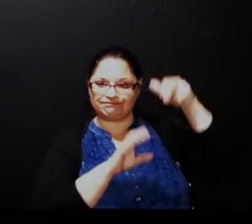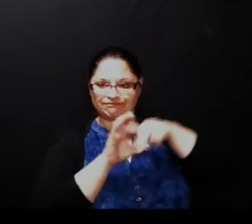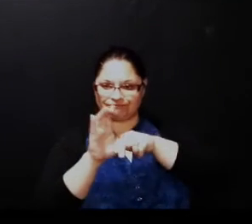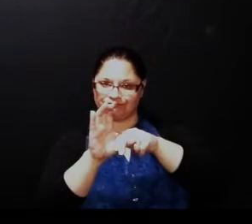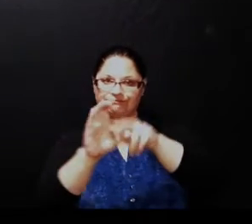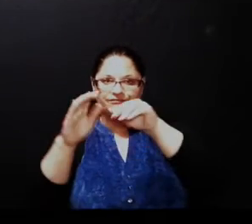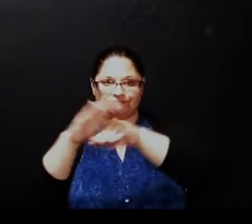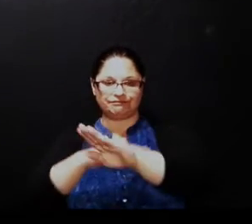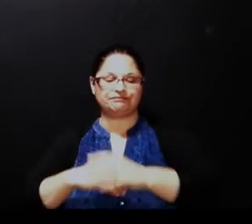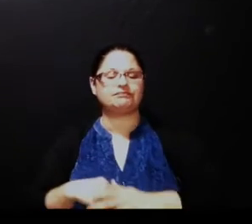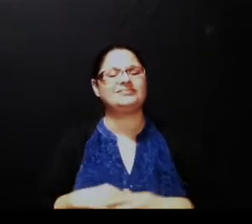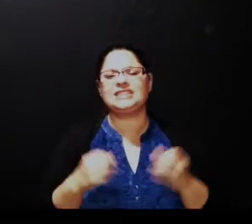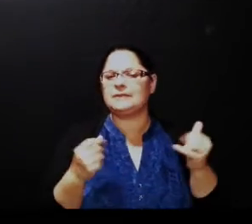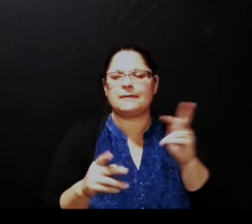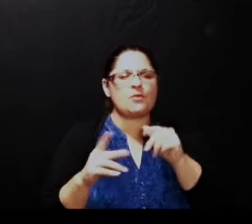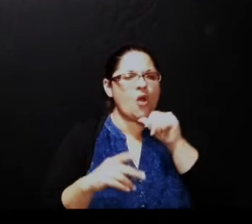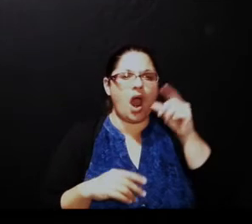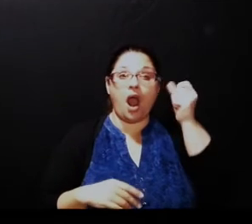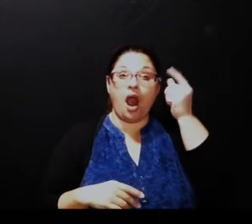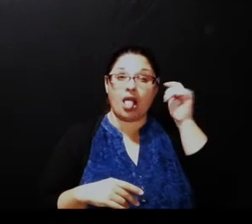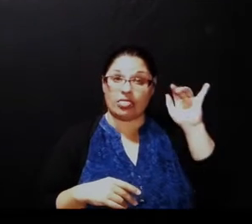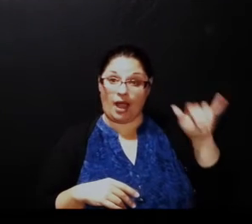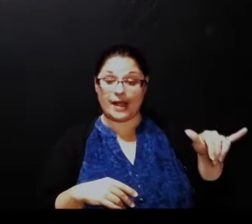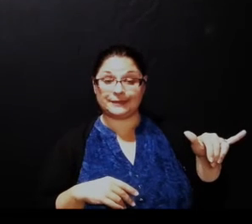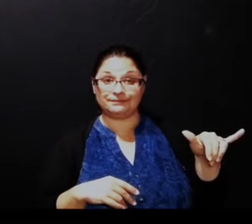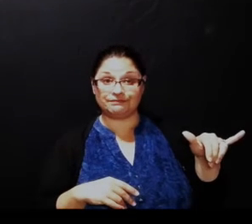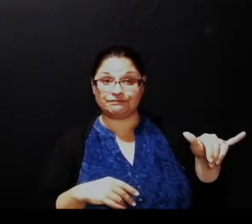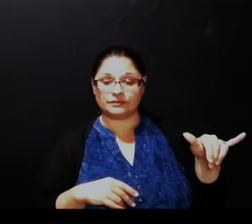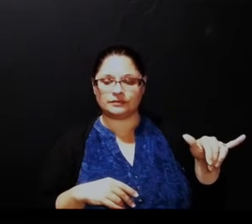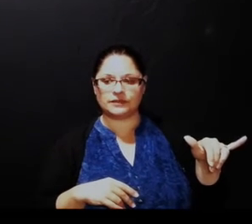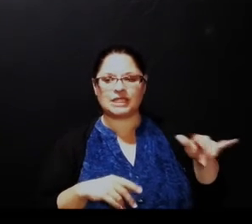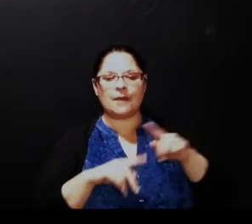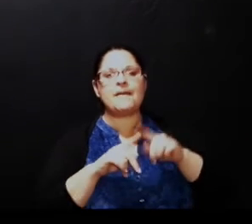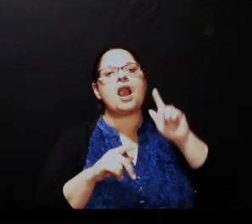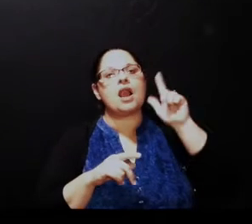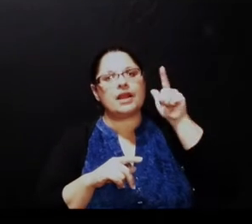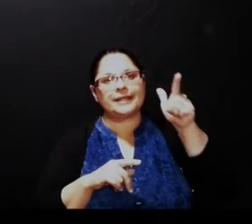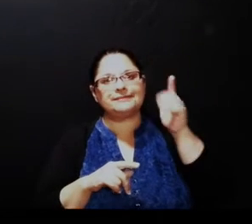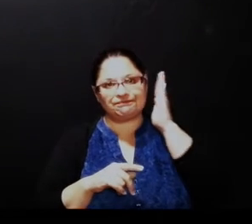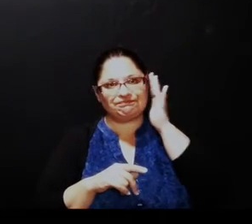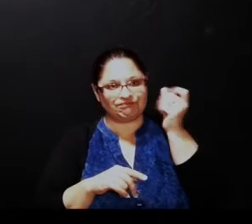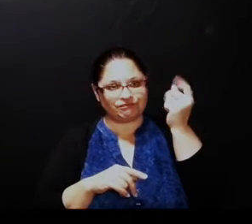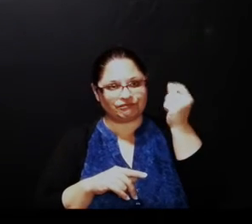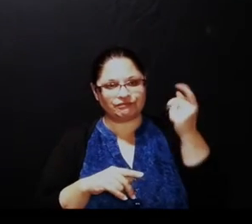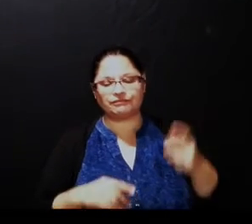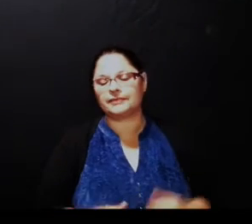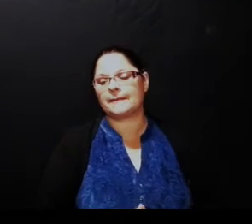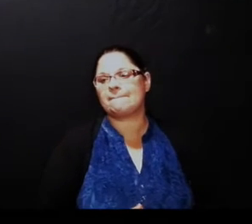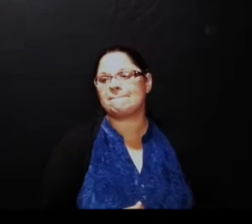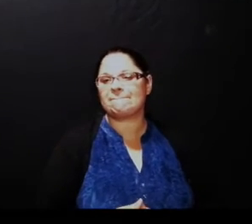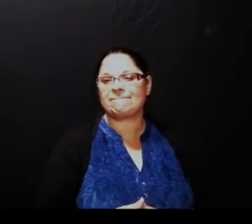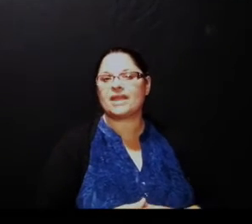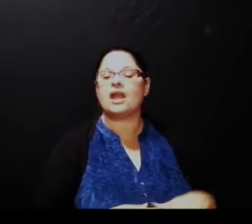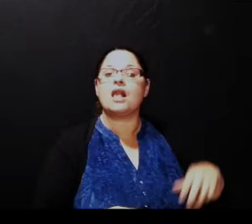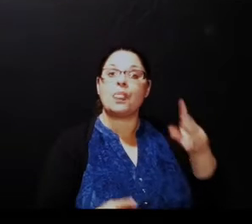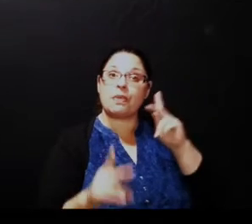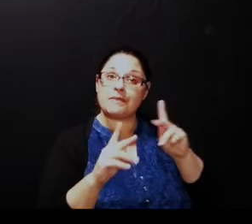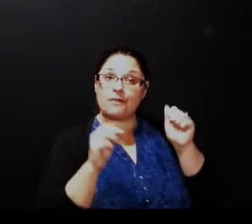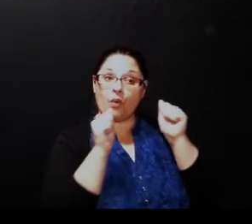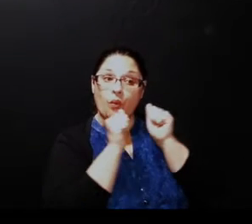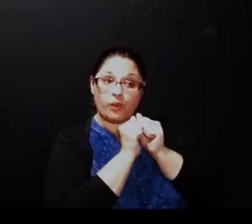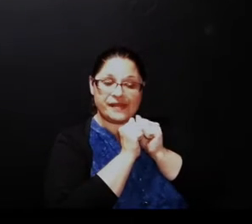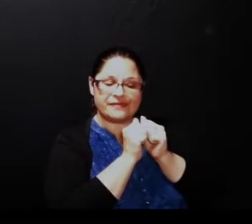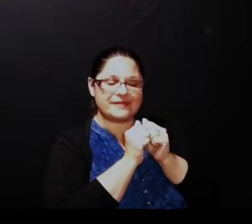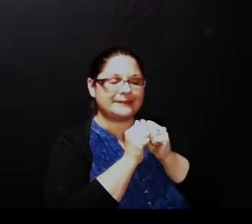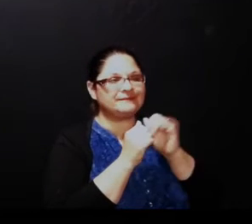they that these things were written of Him, that they had done these things unto Him. The people therefore that was with Him